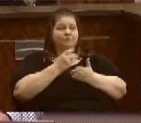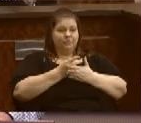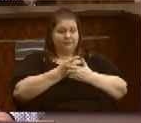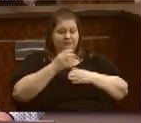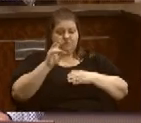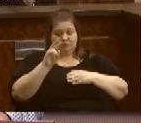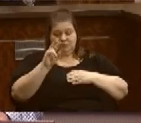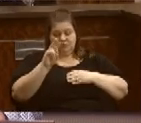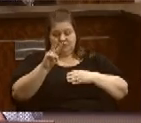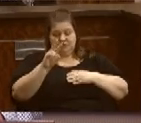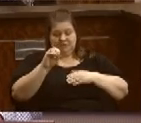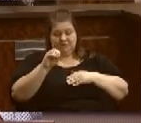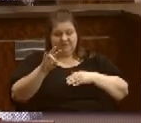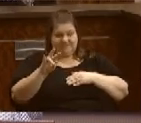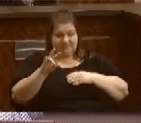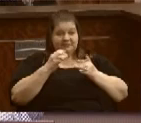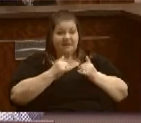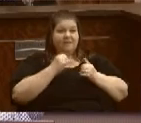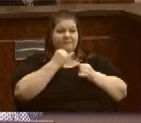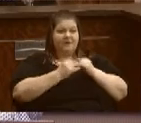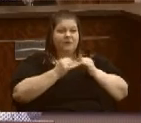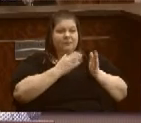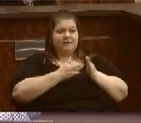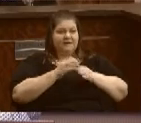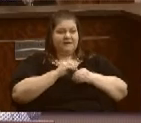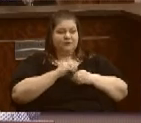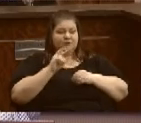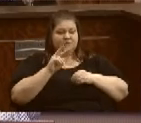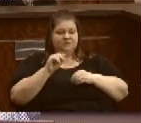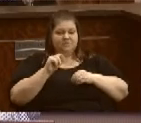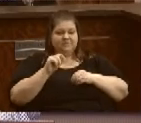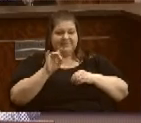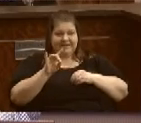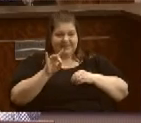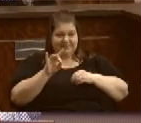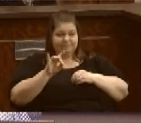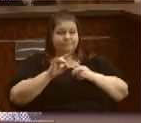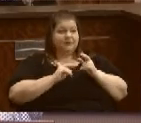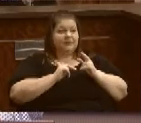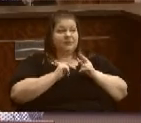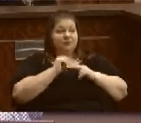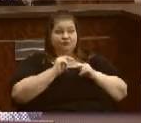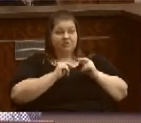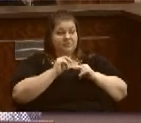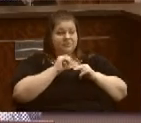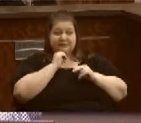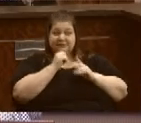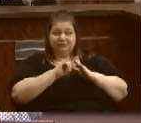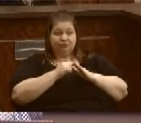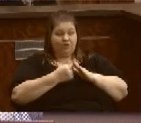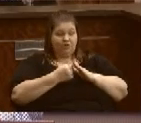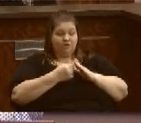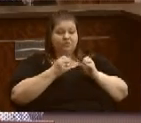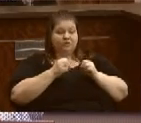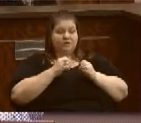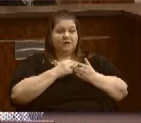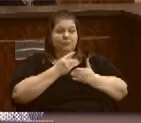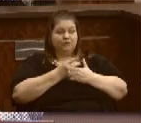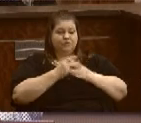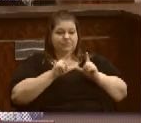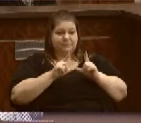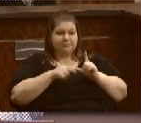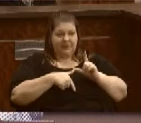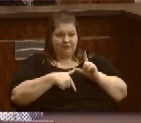final plan was approved in 2008. However, construction did not begin within the 5-year time span, so the approval